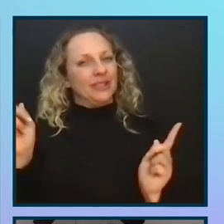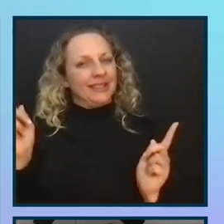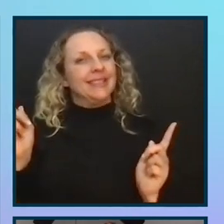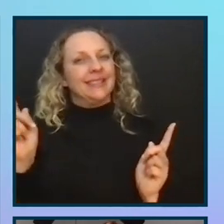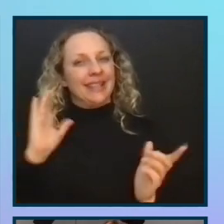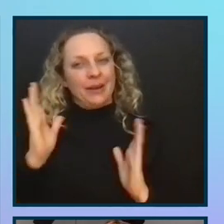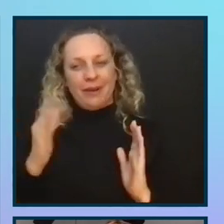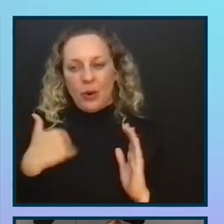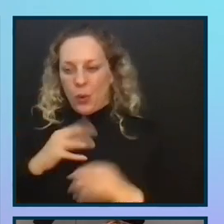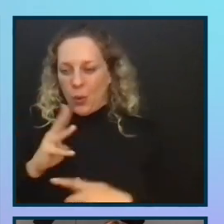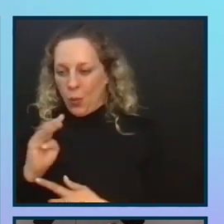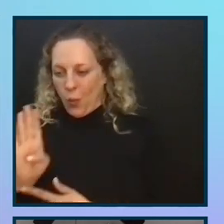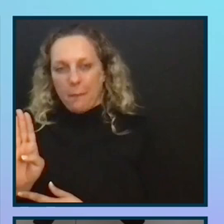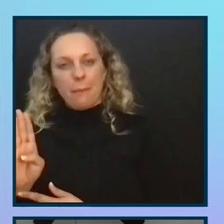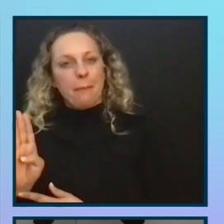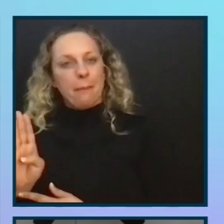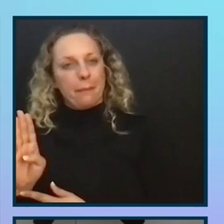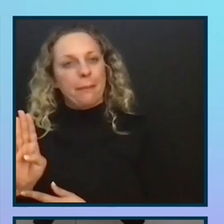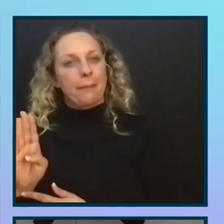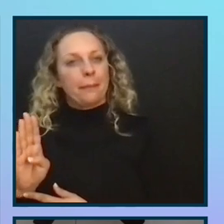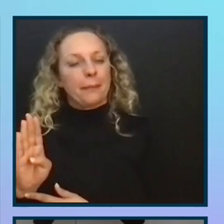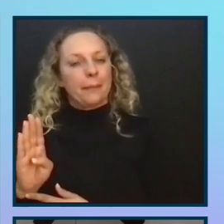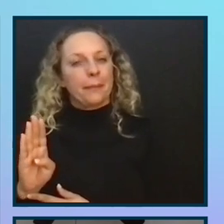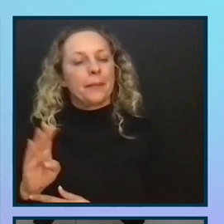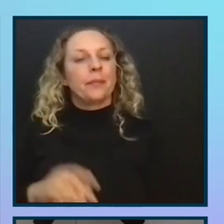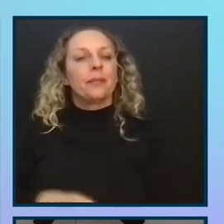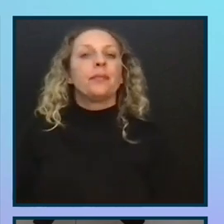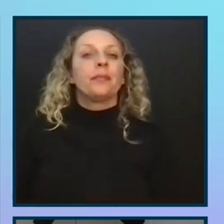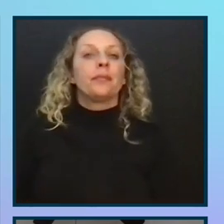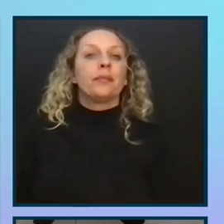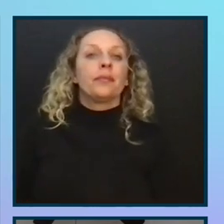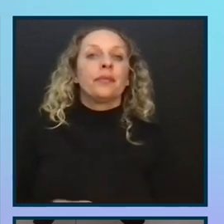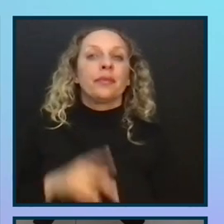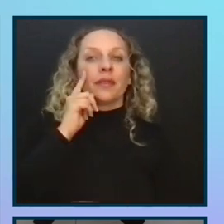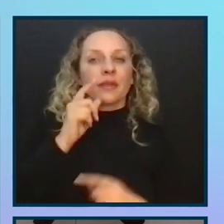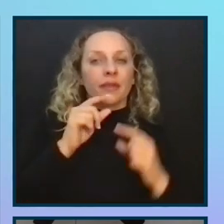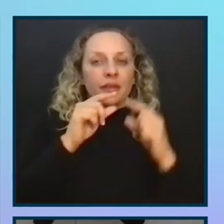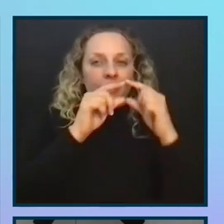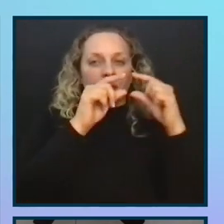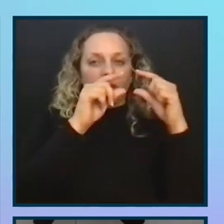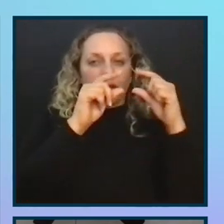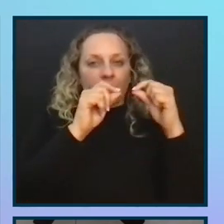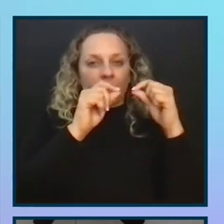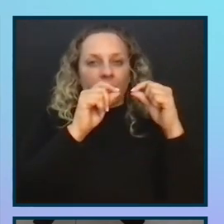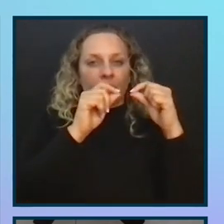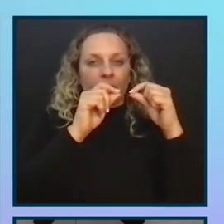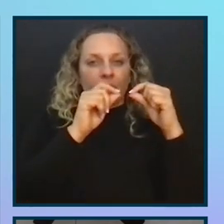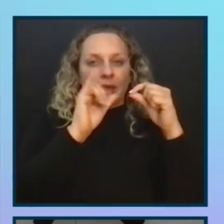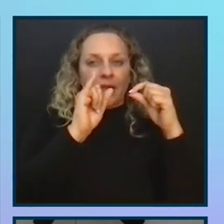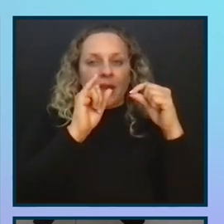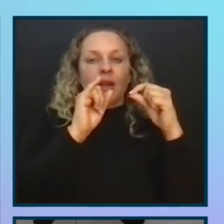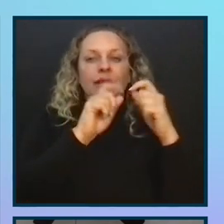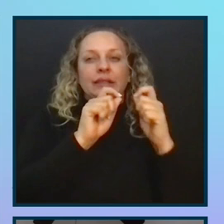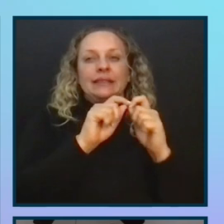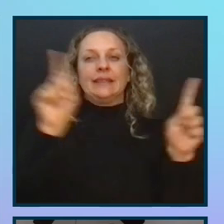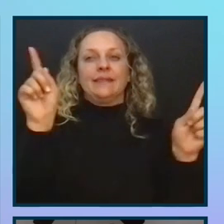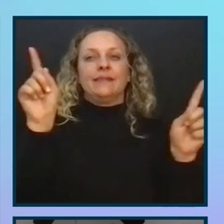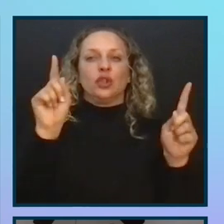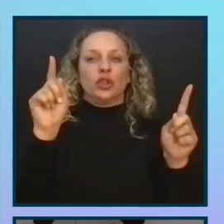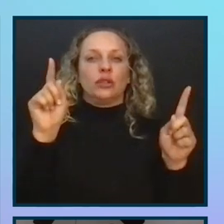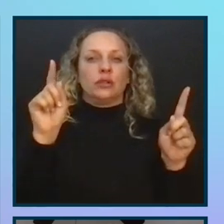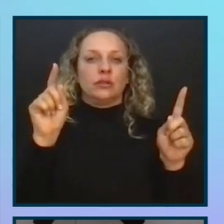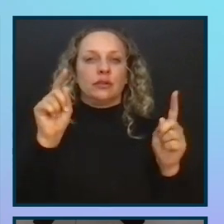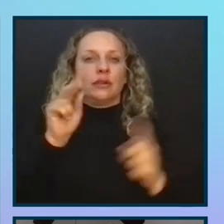compared to what we have on the web. Rather than an inline field set for selecting emails, the selecting is done at the view